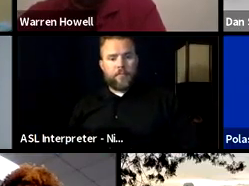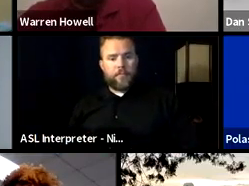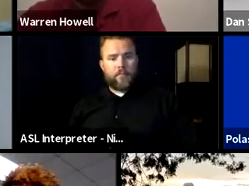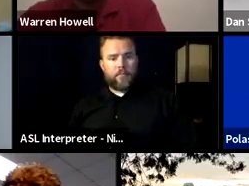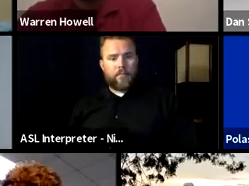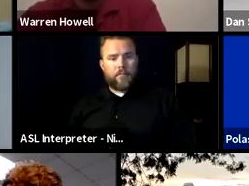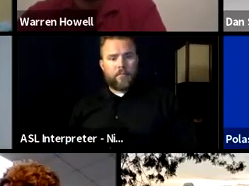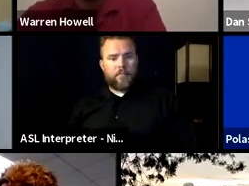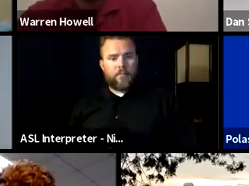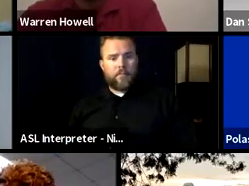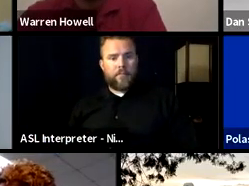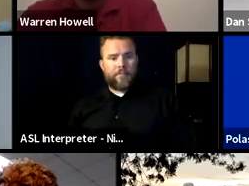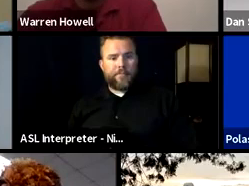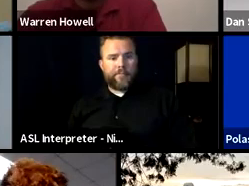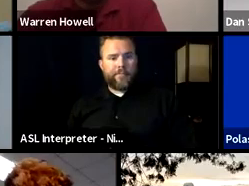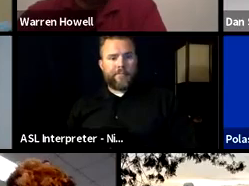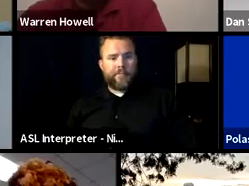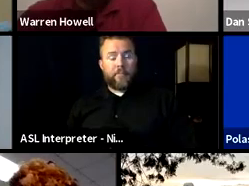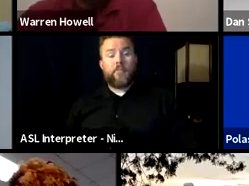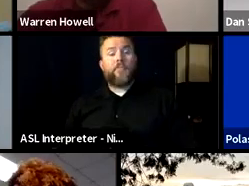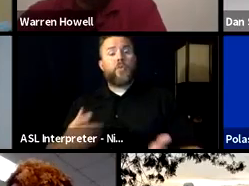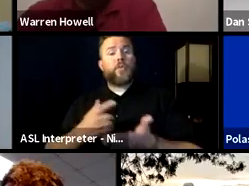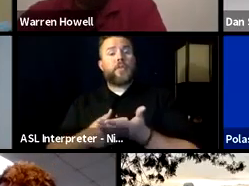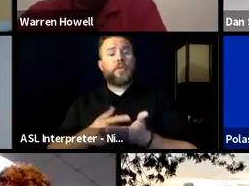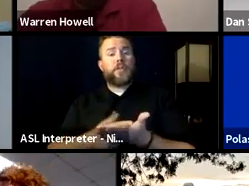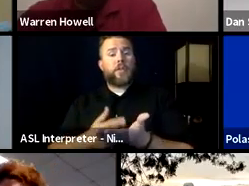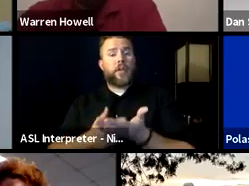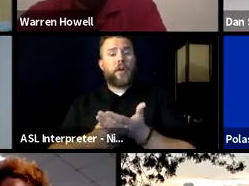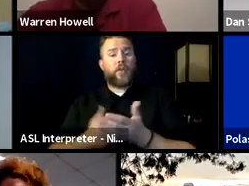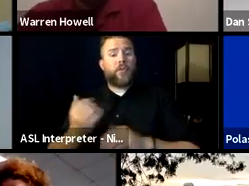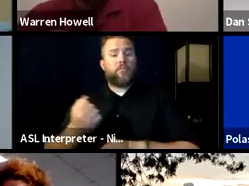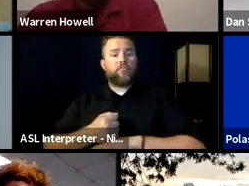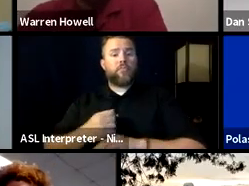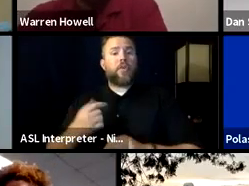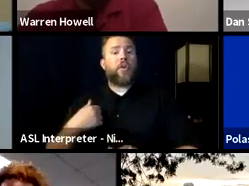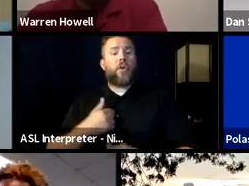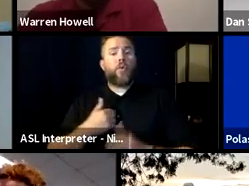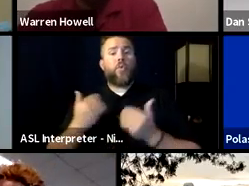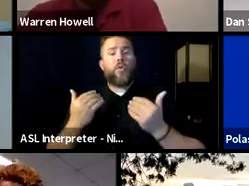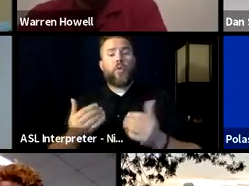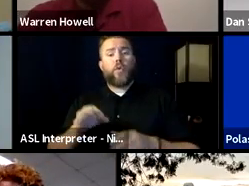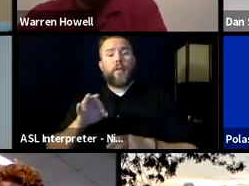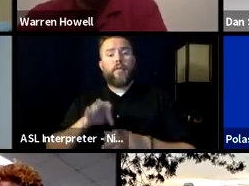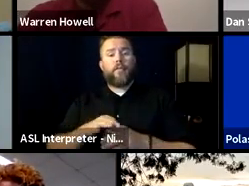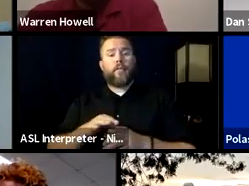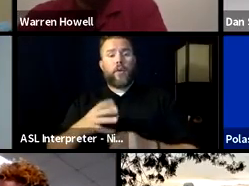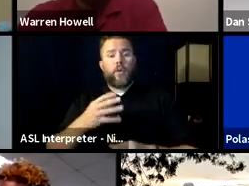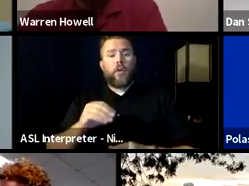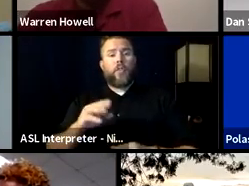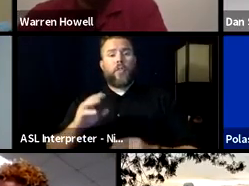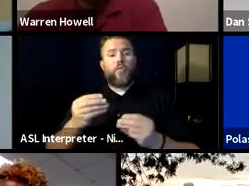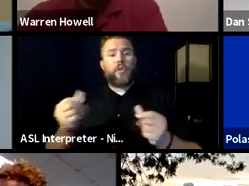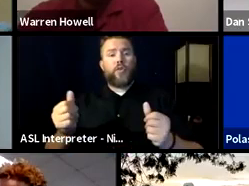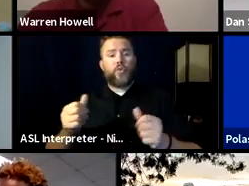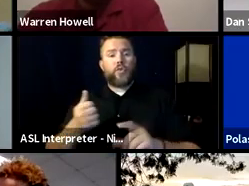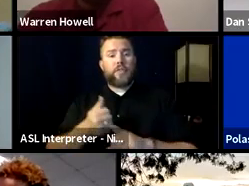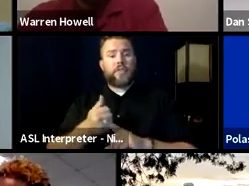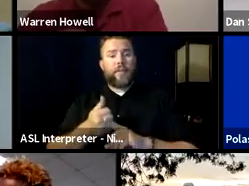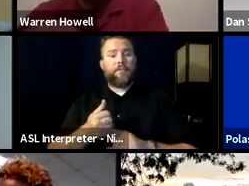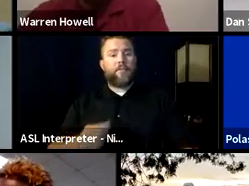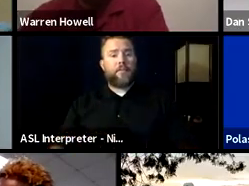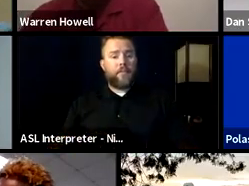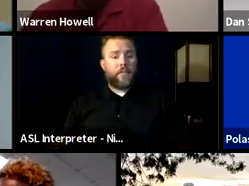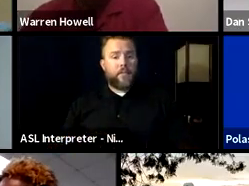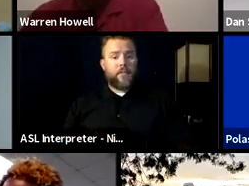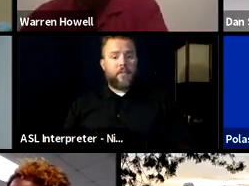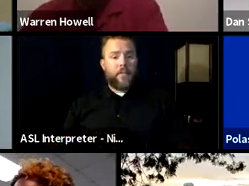This is it. If no one has any discussion, we can go ahead and take the vote on adopting the resolution. And hearing none, I'll go